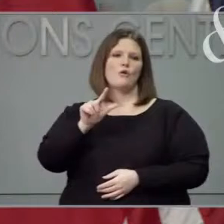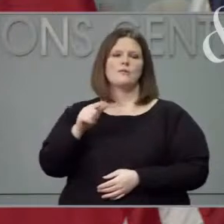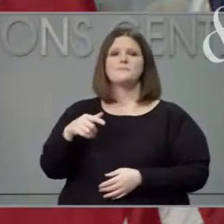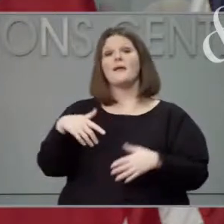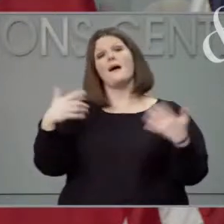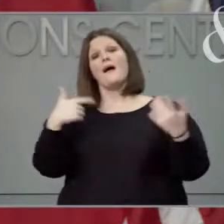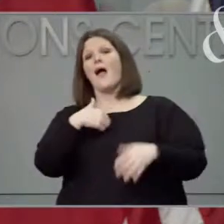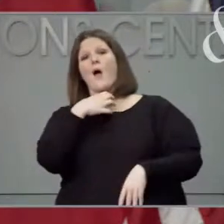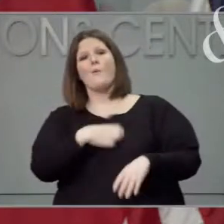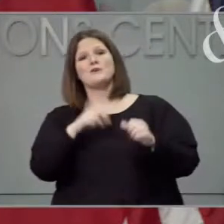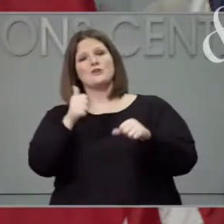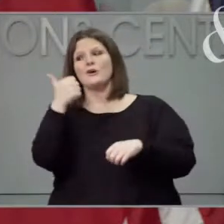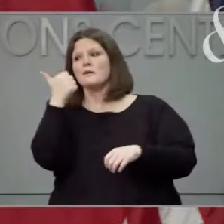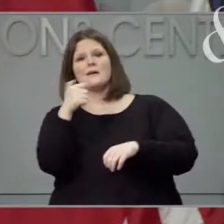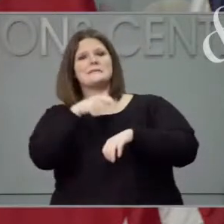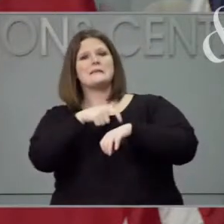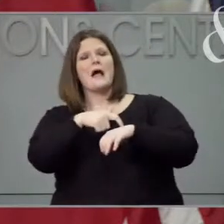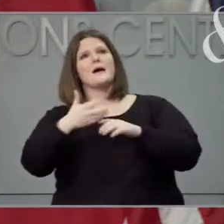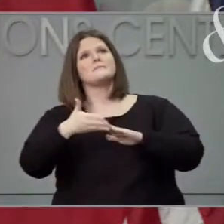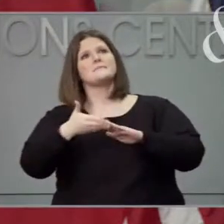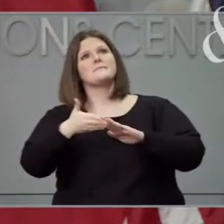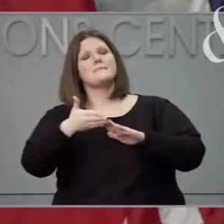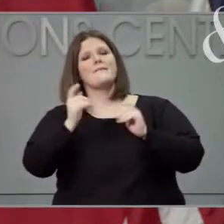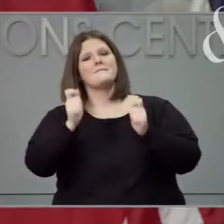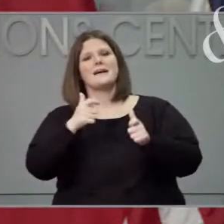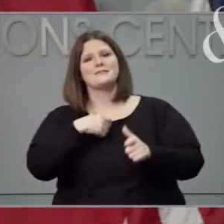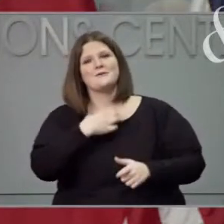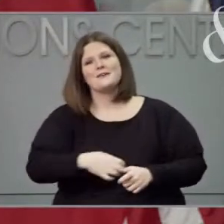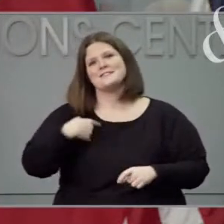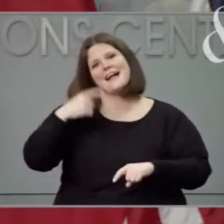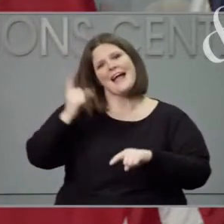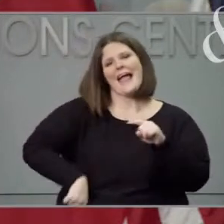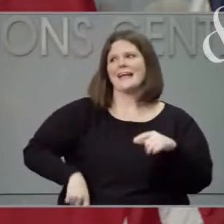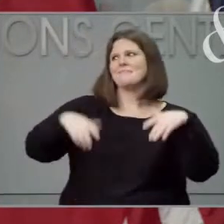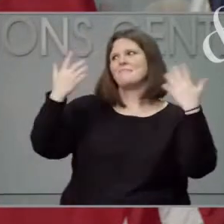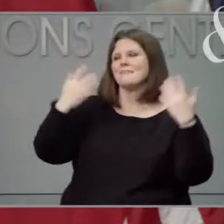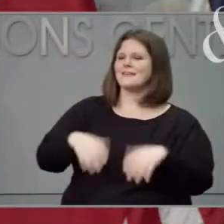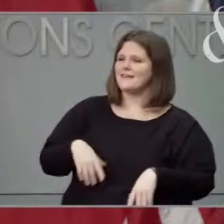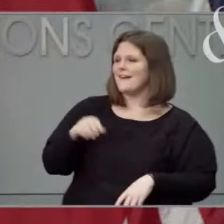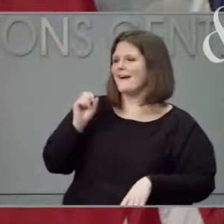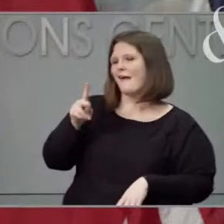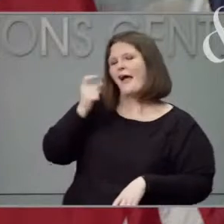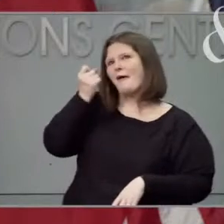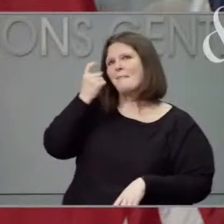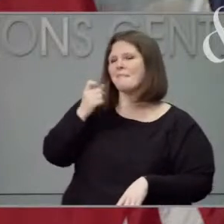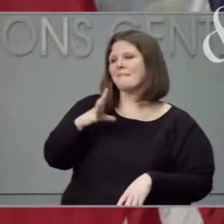I can't make the days move faster, Travis. Fair enough.